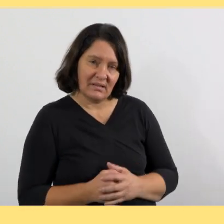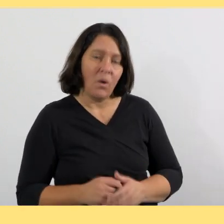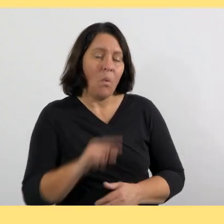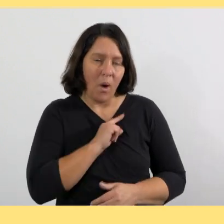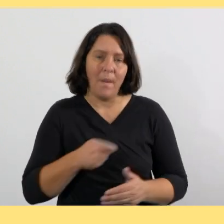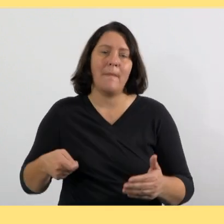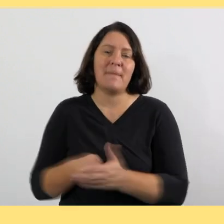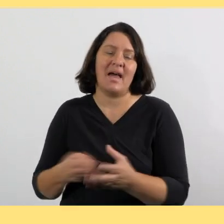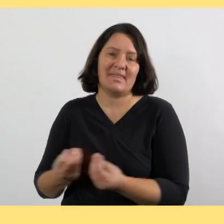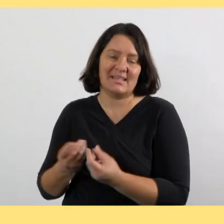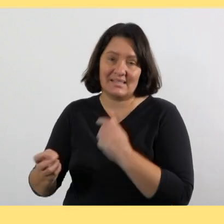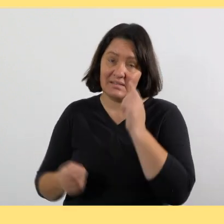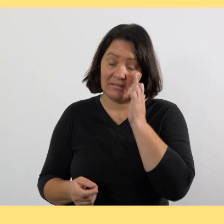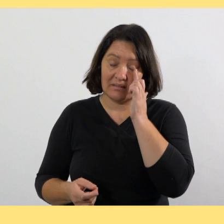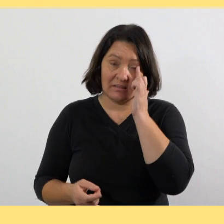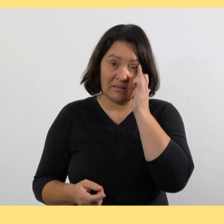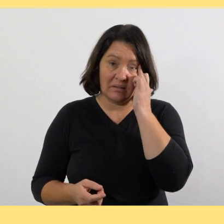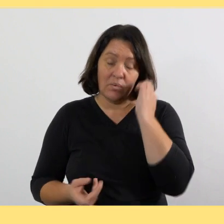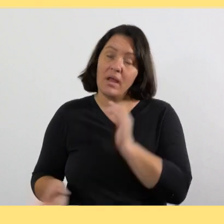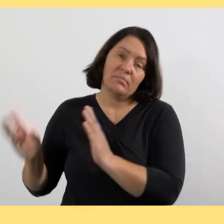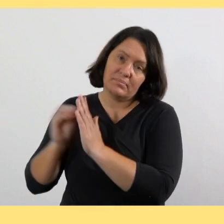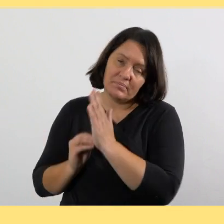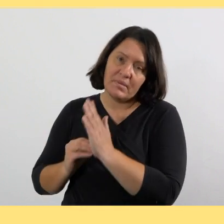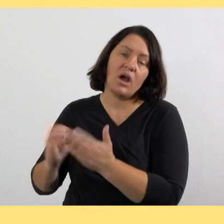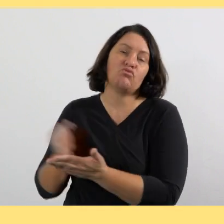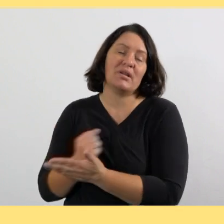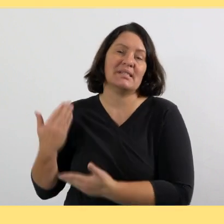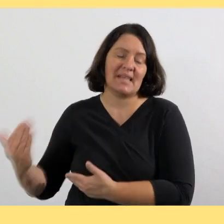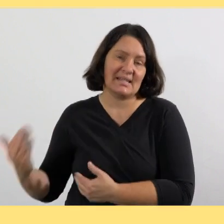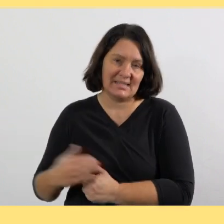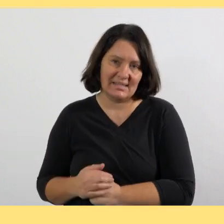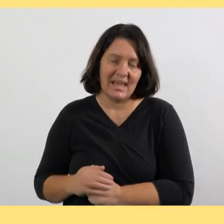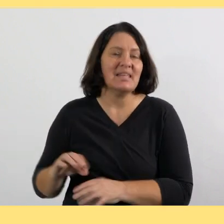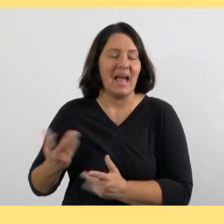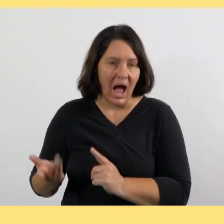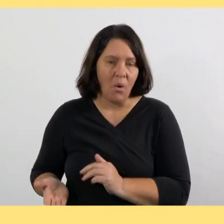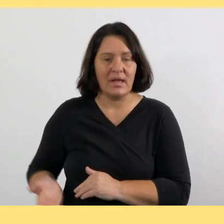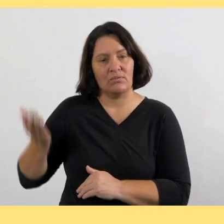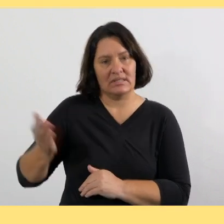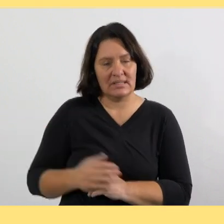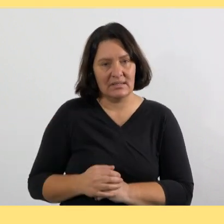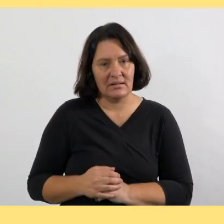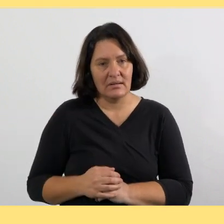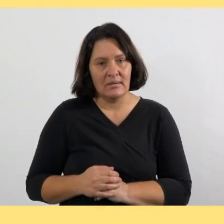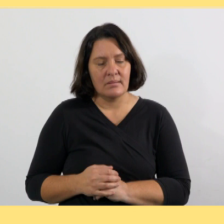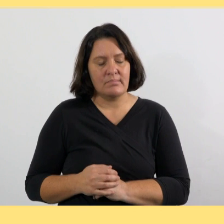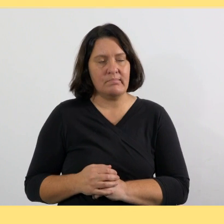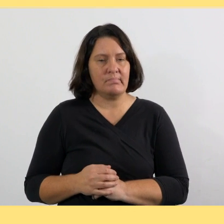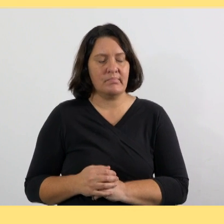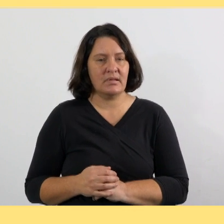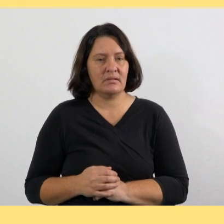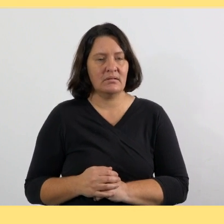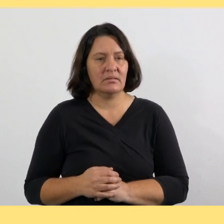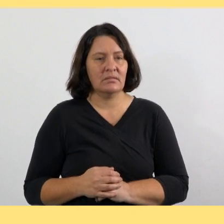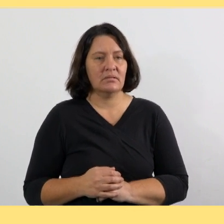buy goods on credit, we record them on the credit side of the creditors control. That is how it increases. And on the